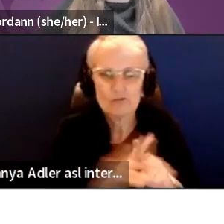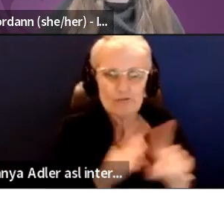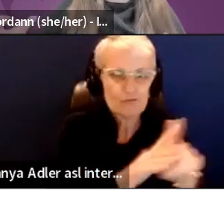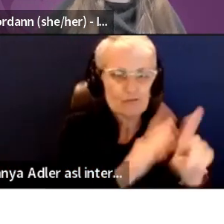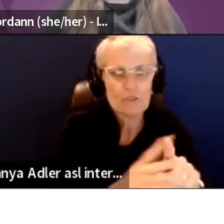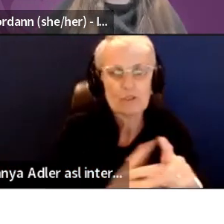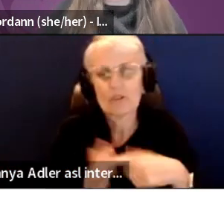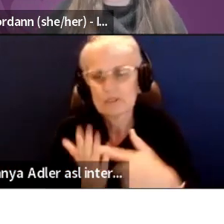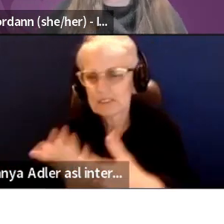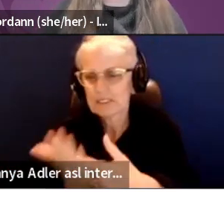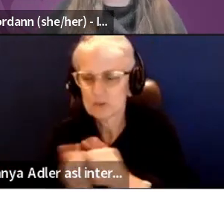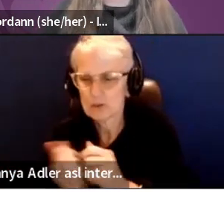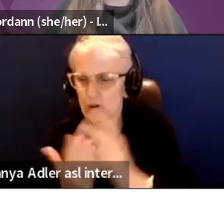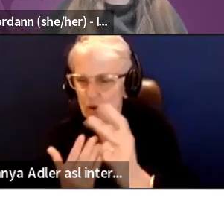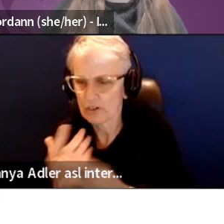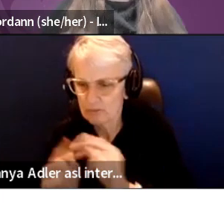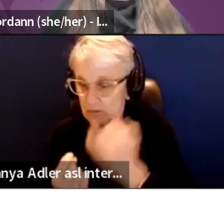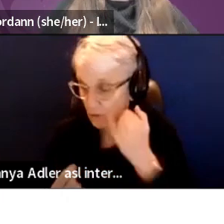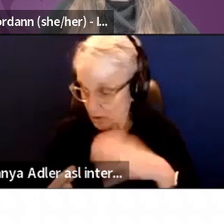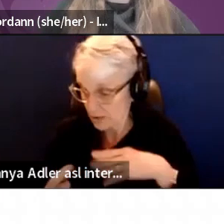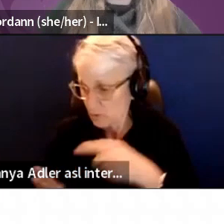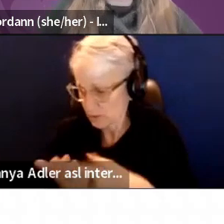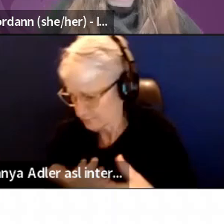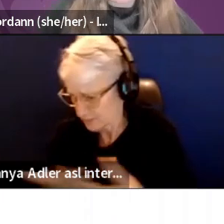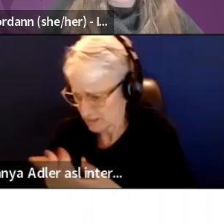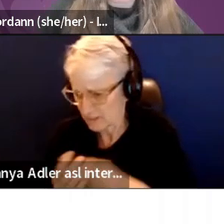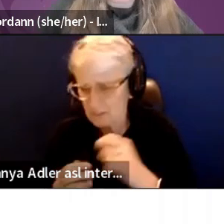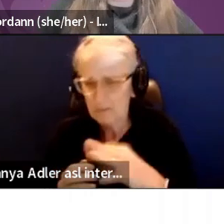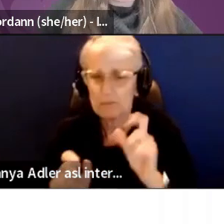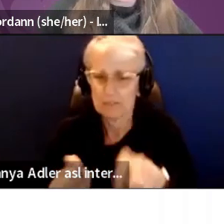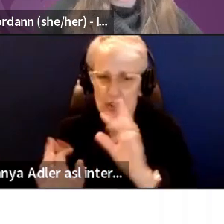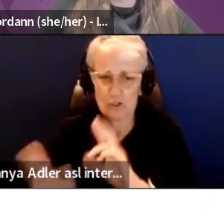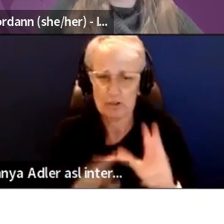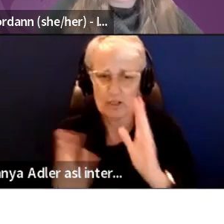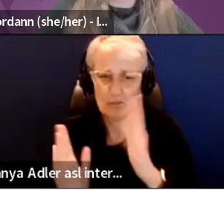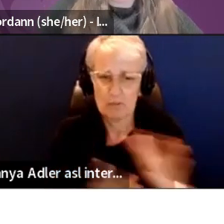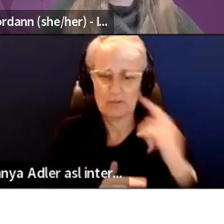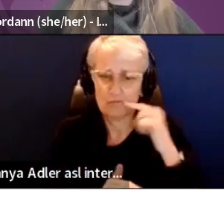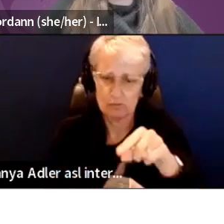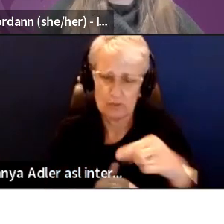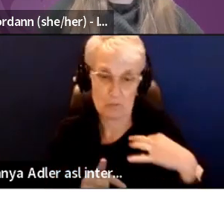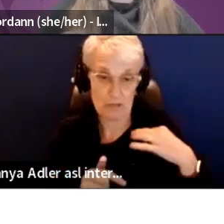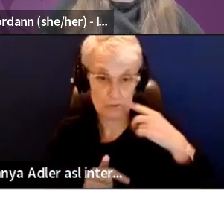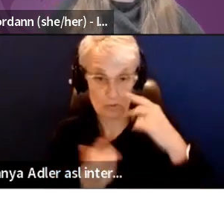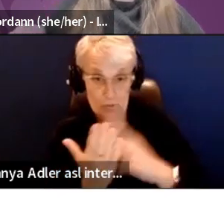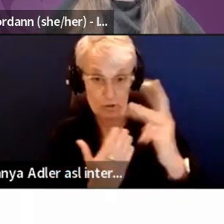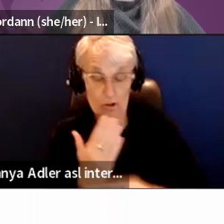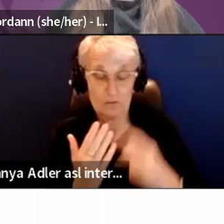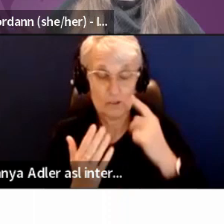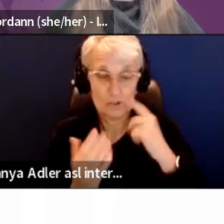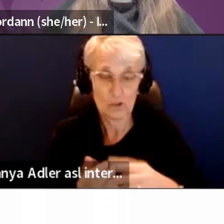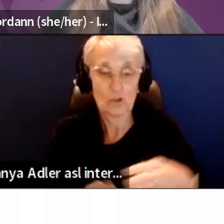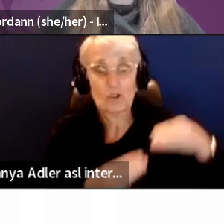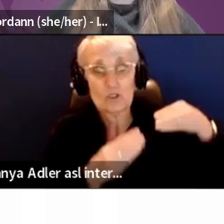your program team if you're accepted into the program. But you do need to be prepared if you're applying to this program to fully